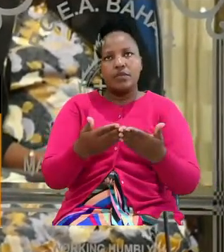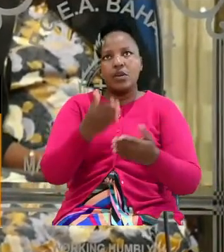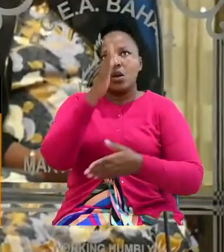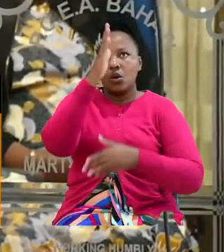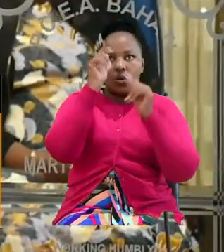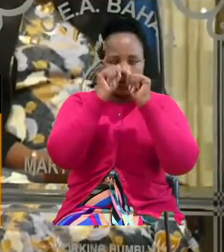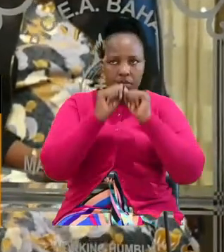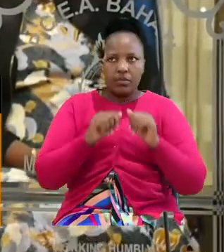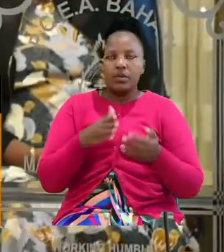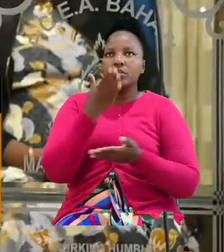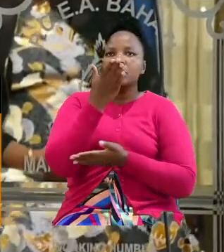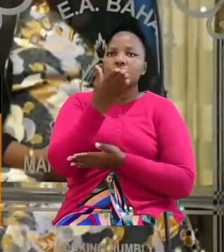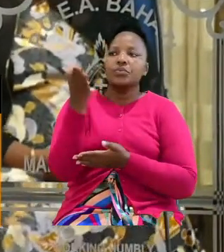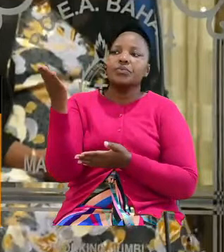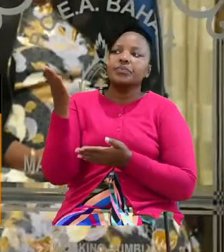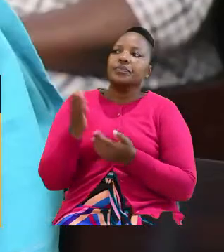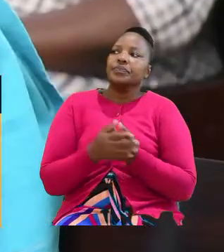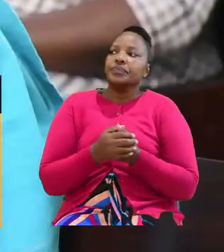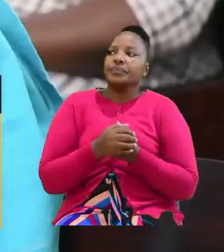bless you.